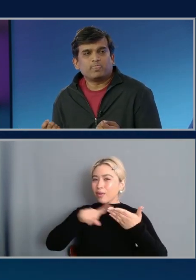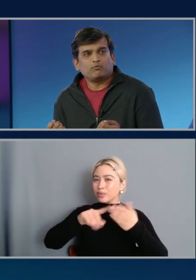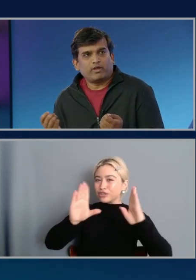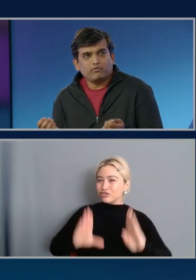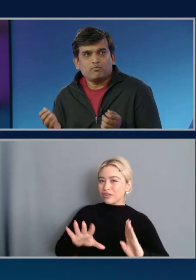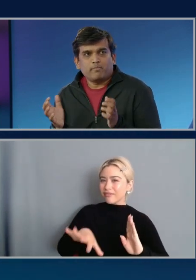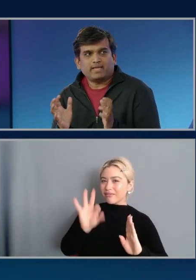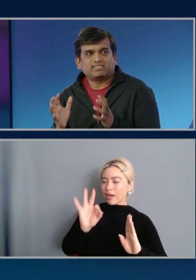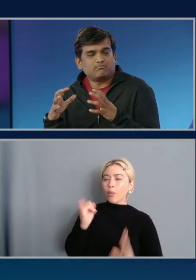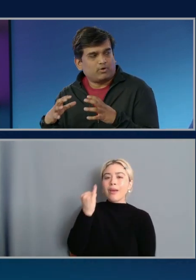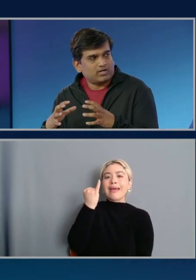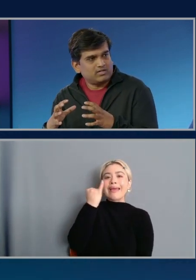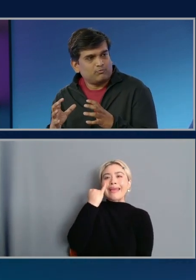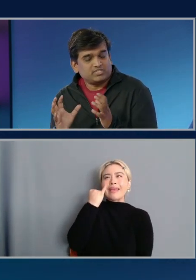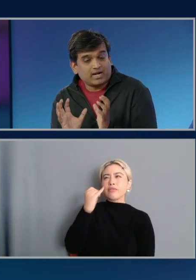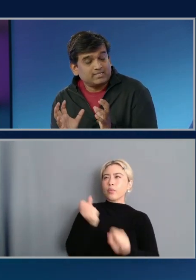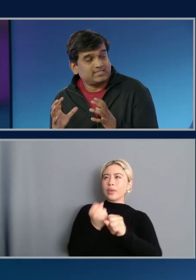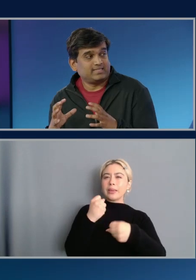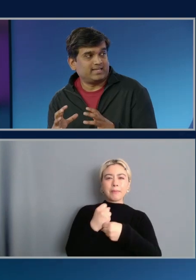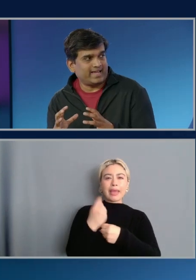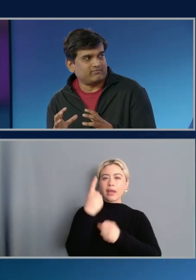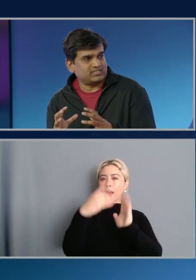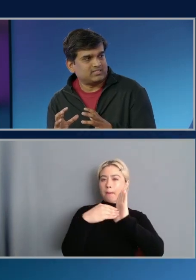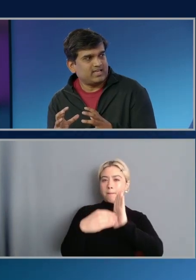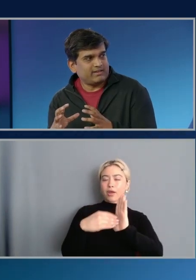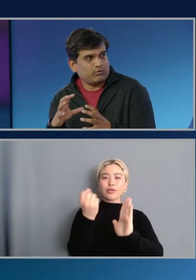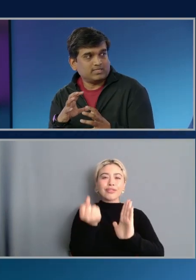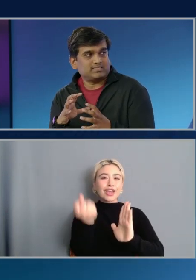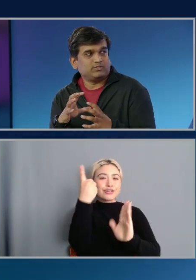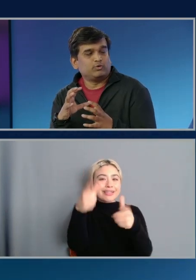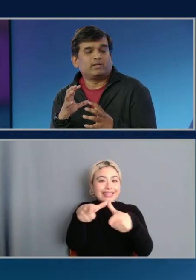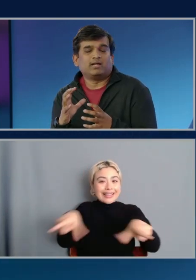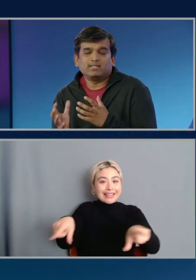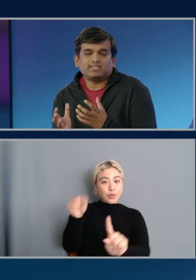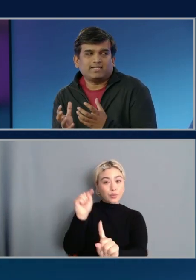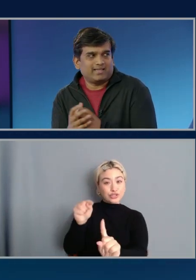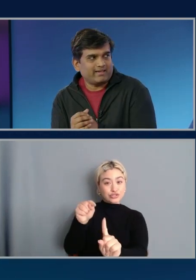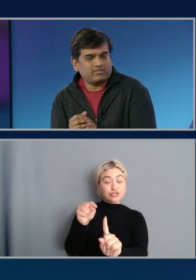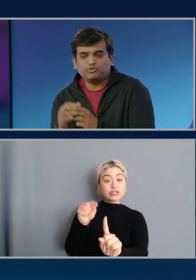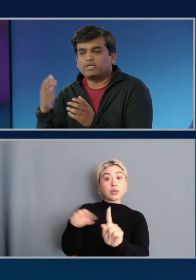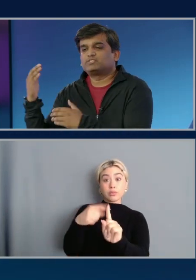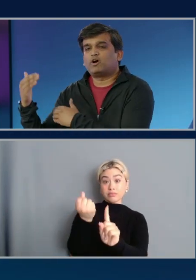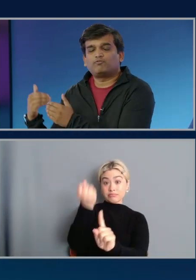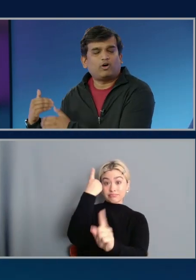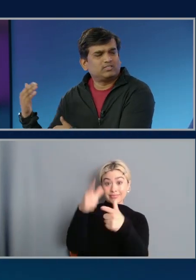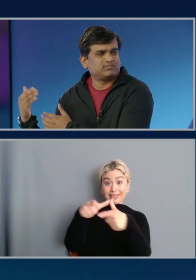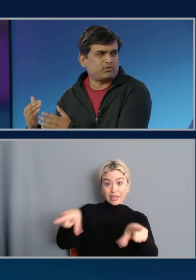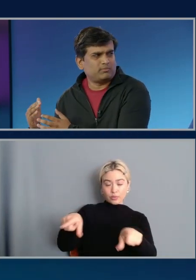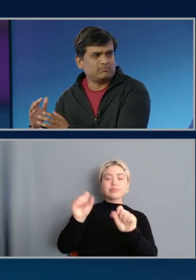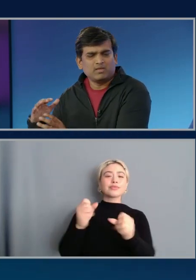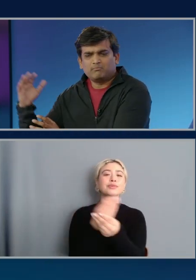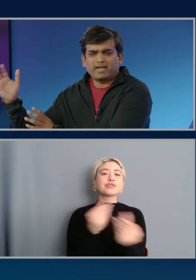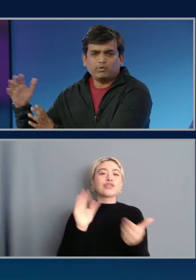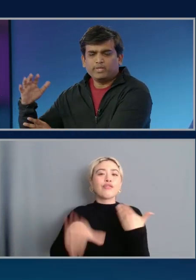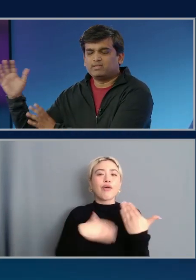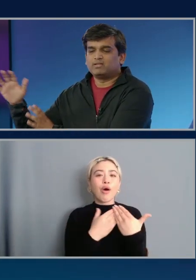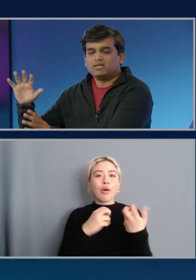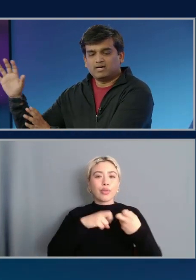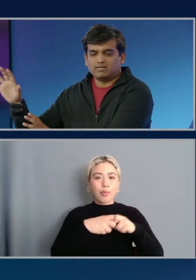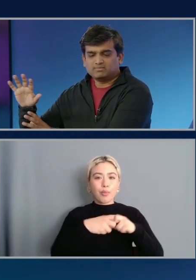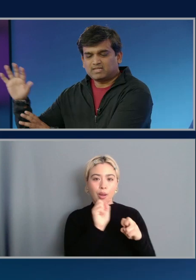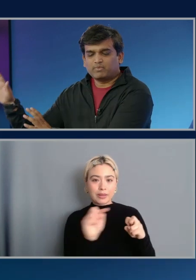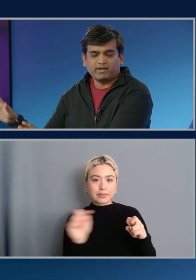something? Why don't we make some model which understand the language? And once you understand the language, you can solve all this problem by